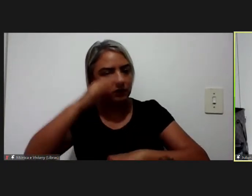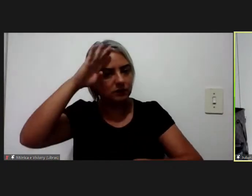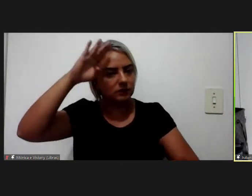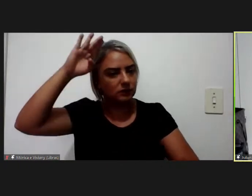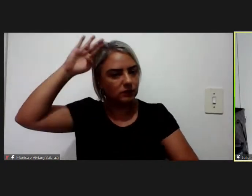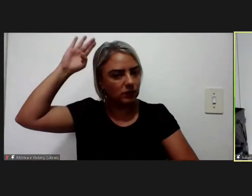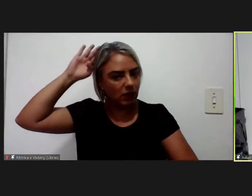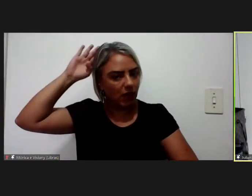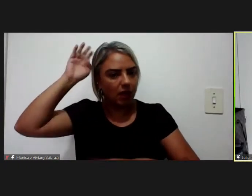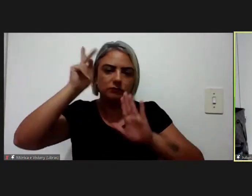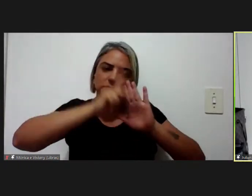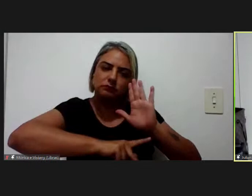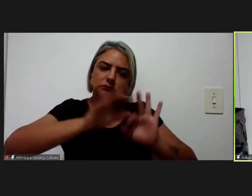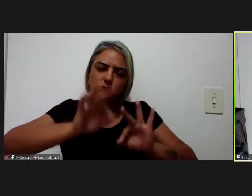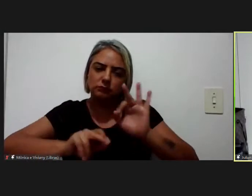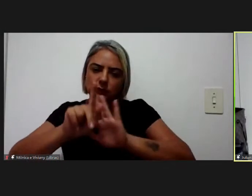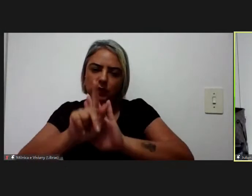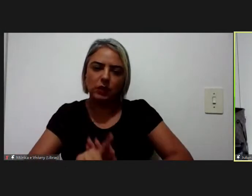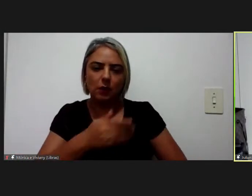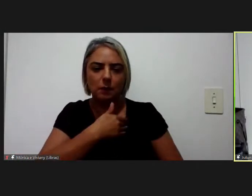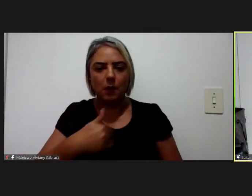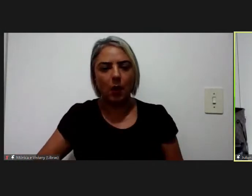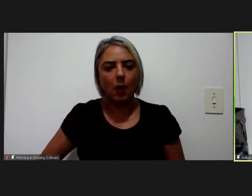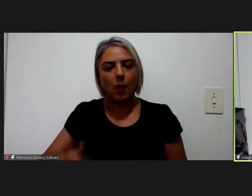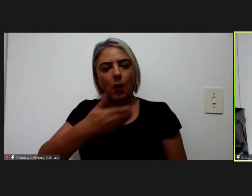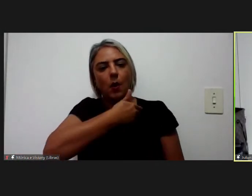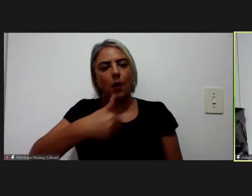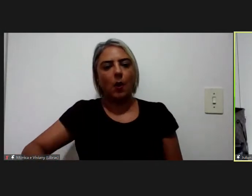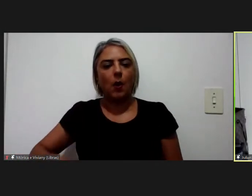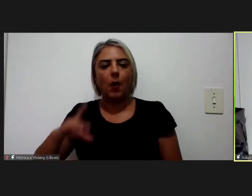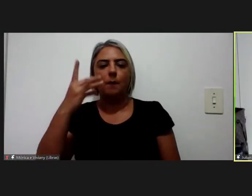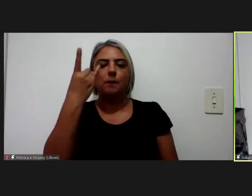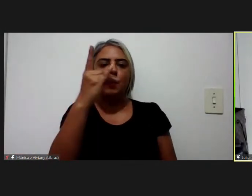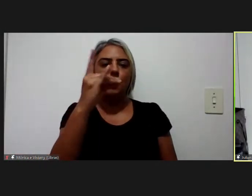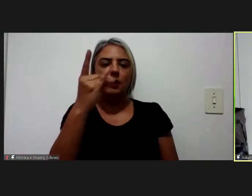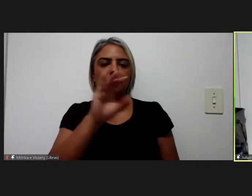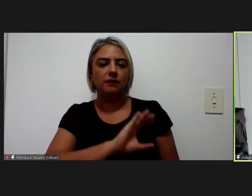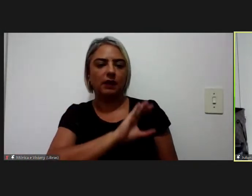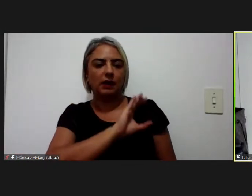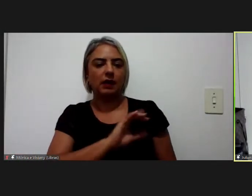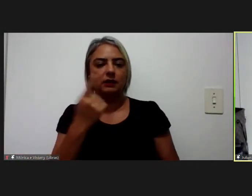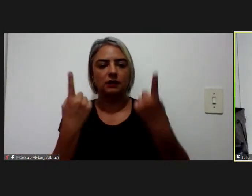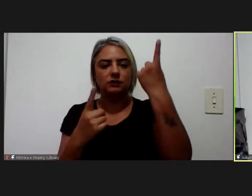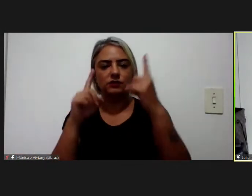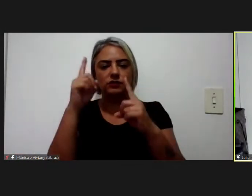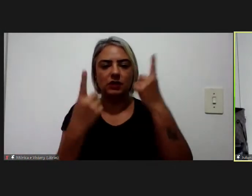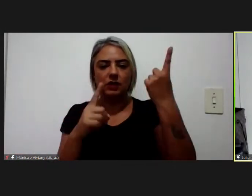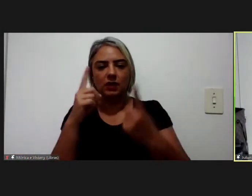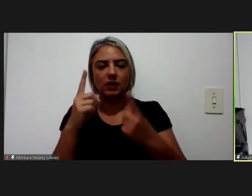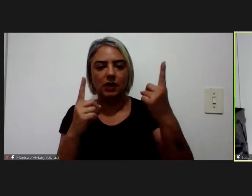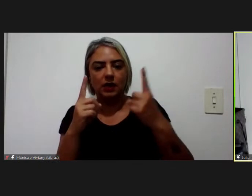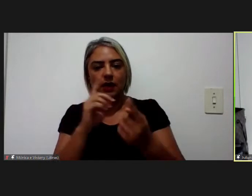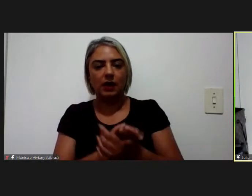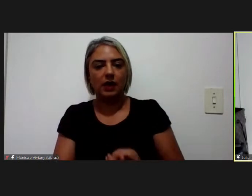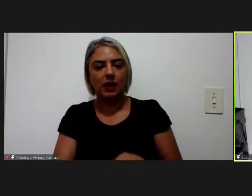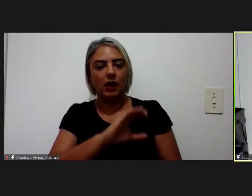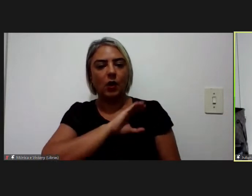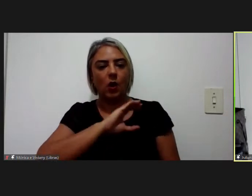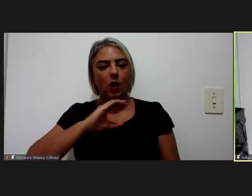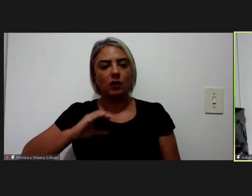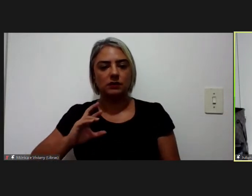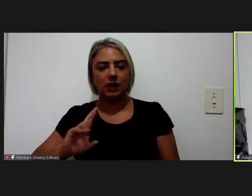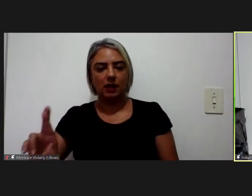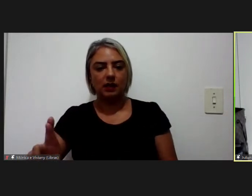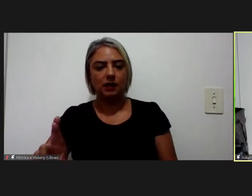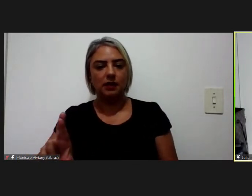de professional planejamento e gestão pública professionals de from governo da academic Bolívia e institutions, Equador, planning and public Costa management, the Rica, governments Espanha, of